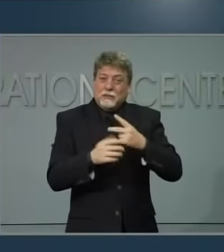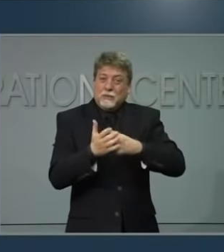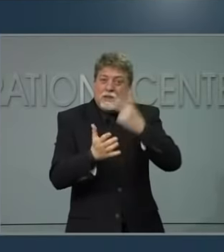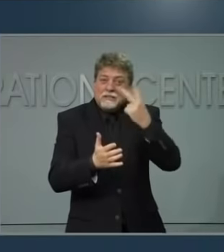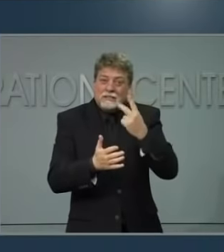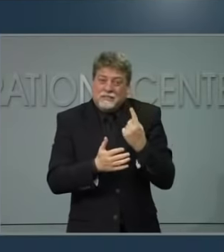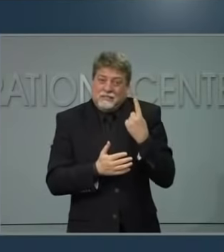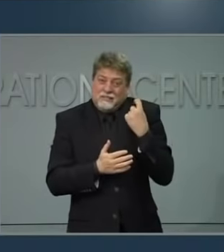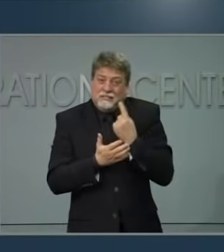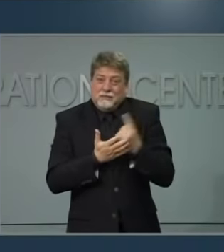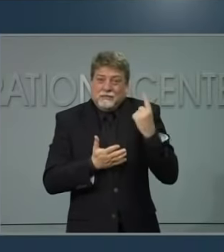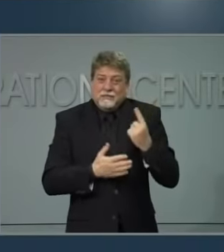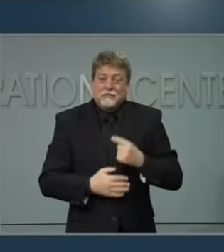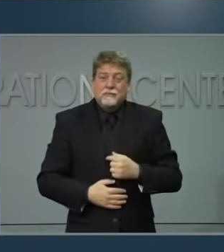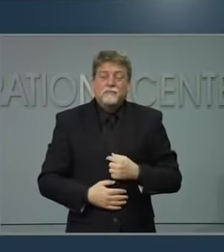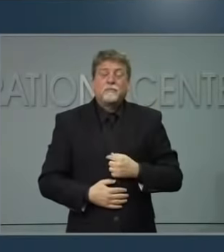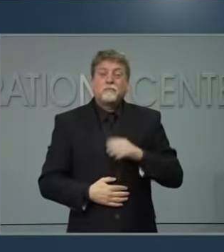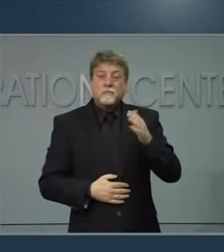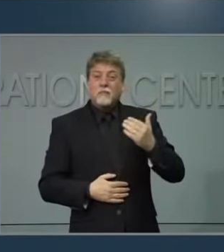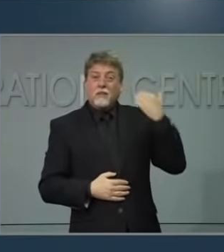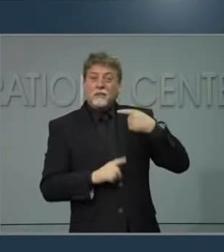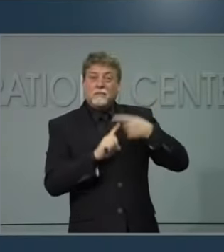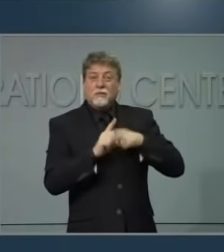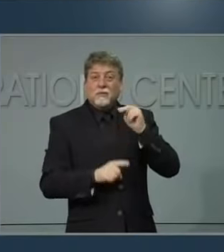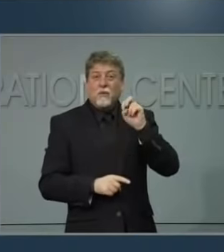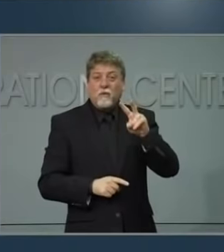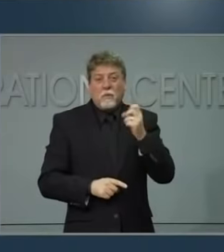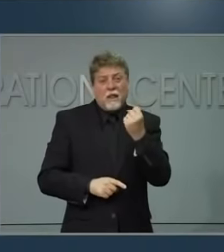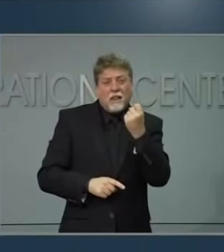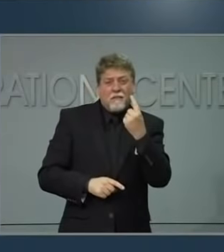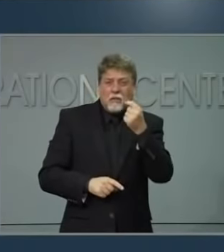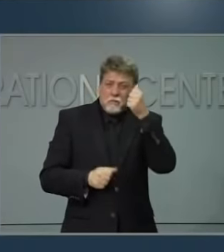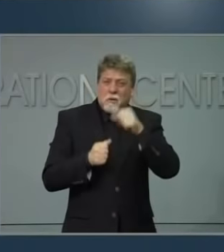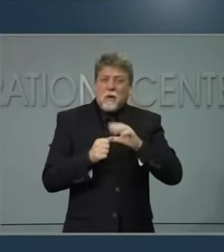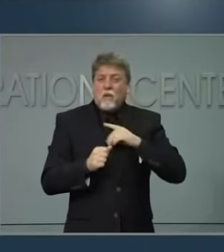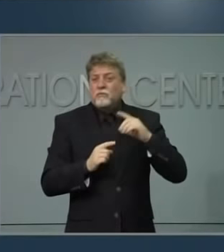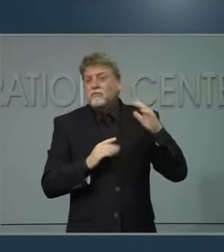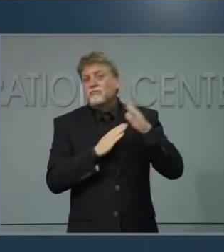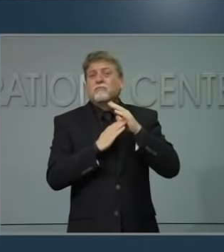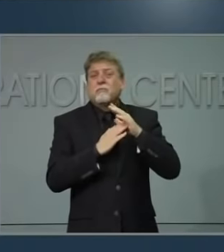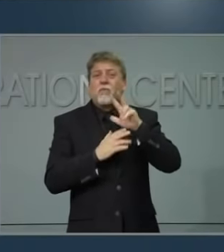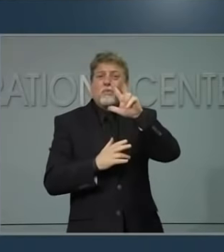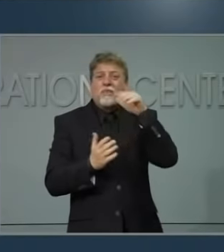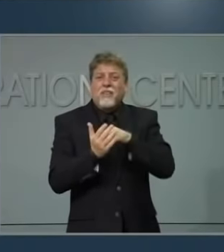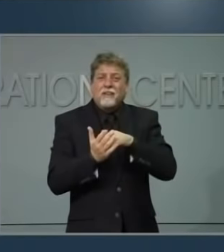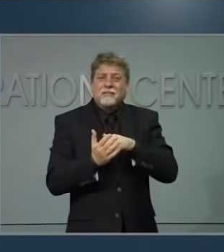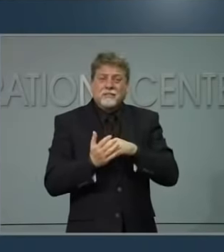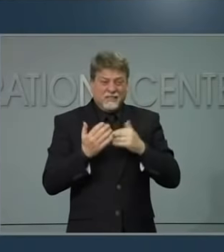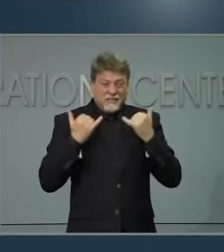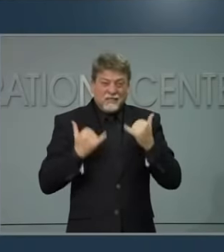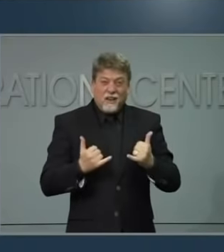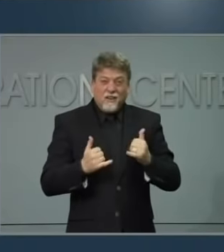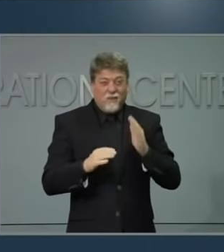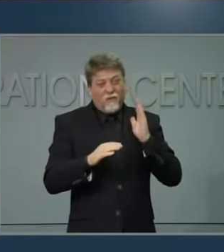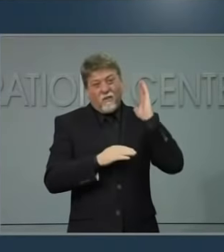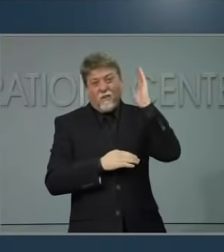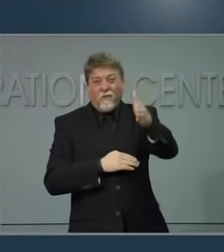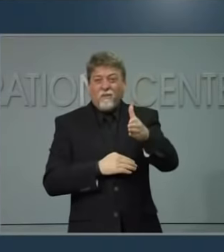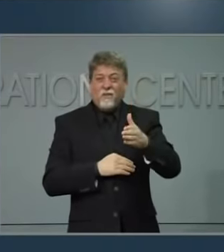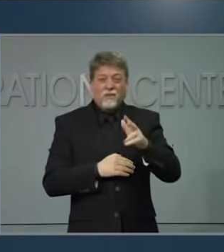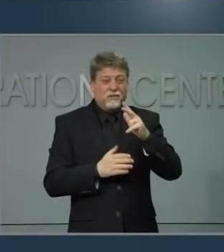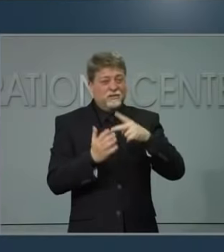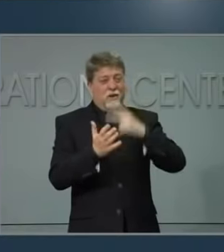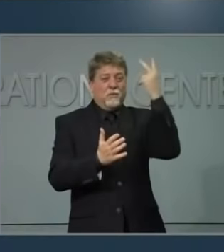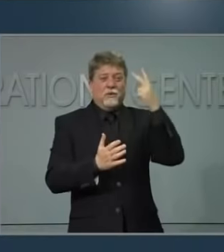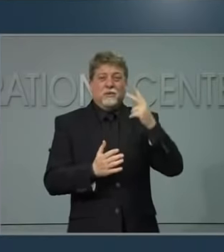past week. Less than a month ago on November 11th, we had a record day of 3,000 cases. Now we more than doubled that number